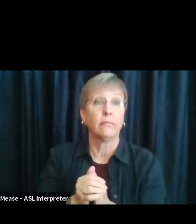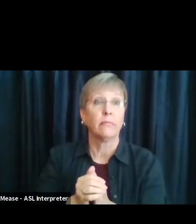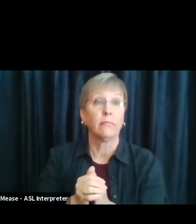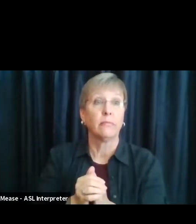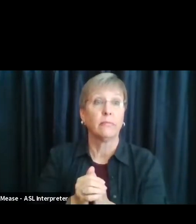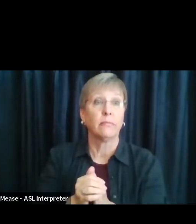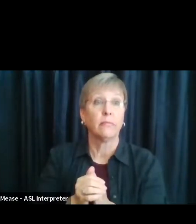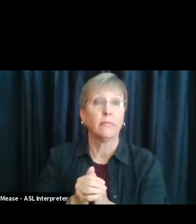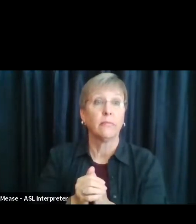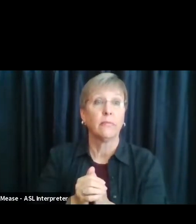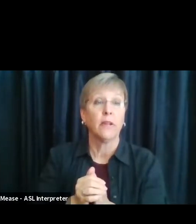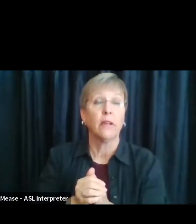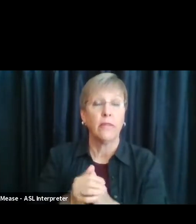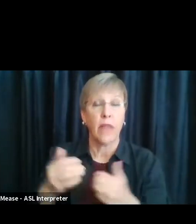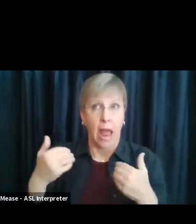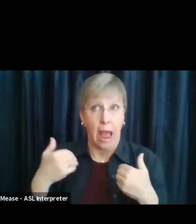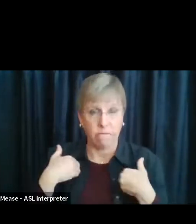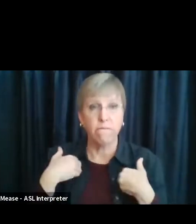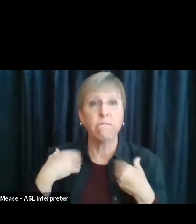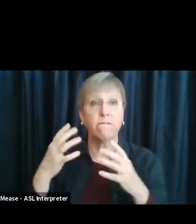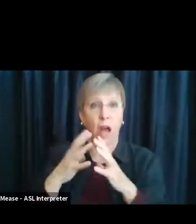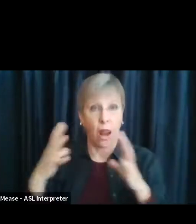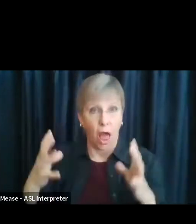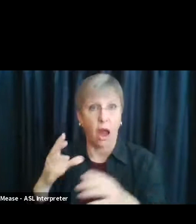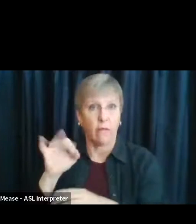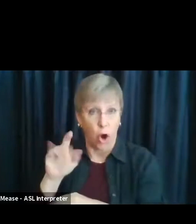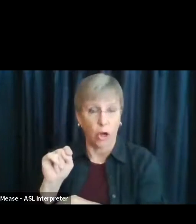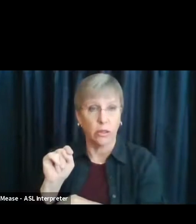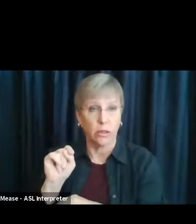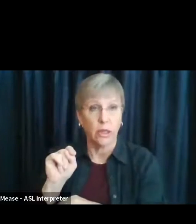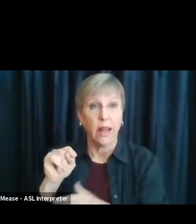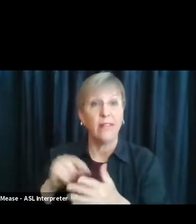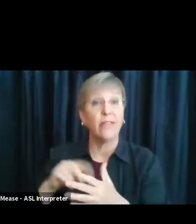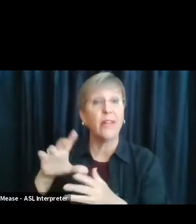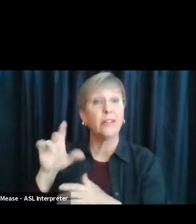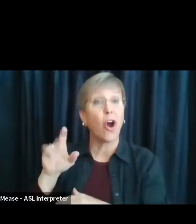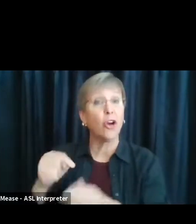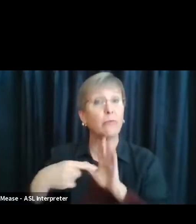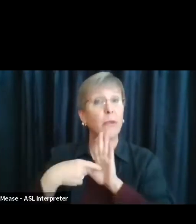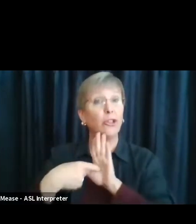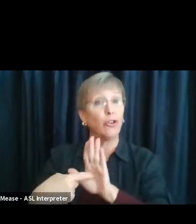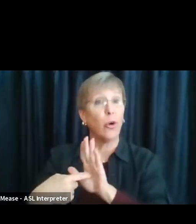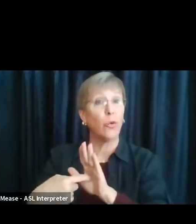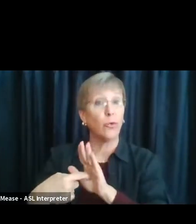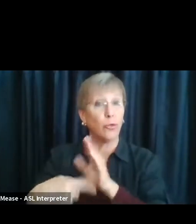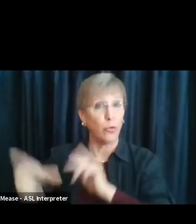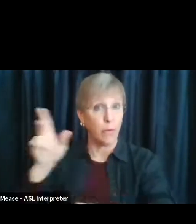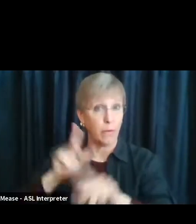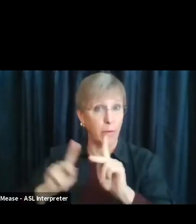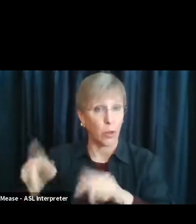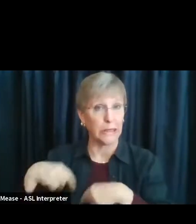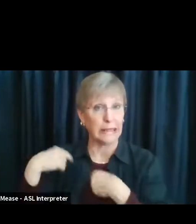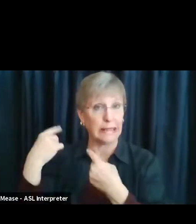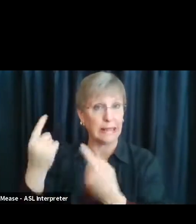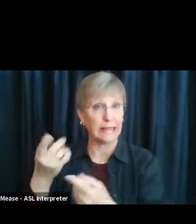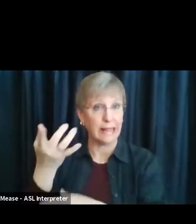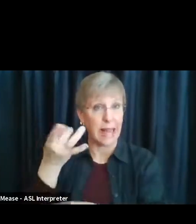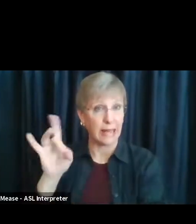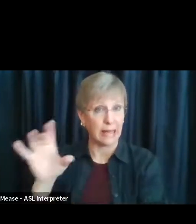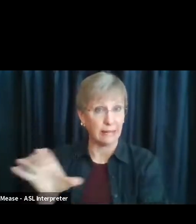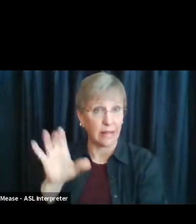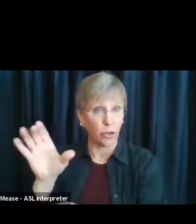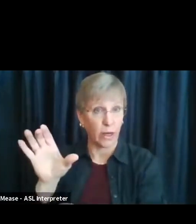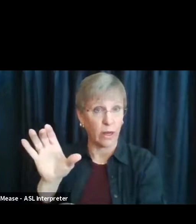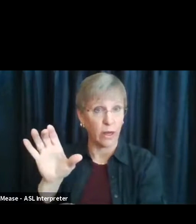they have bought a lot of art. And this art has been shown to the population since 18th century. All